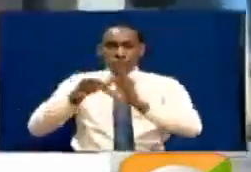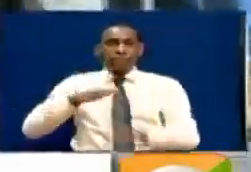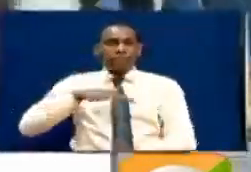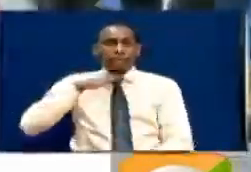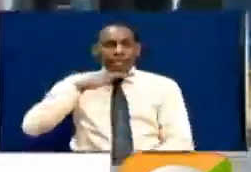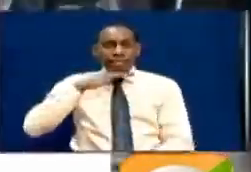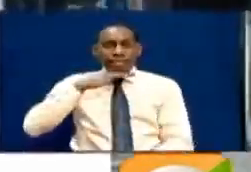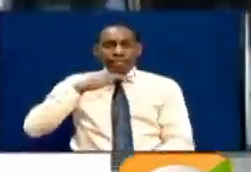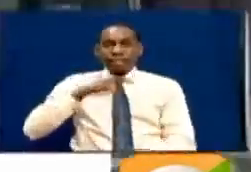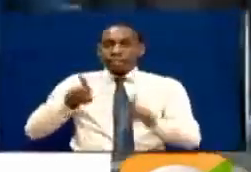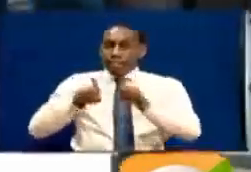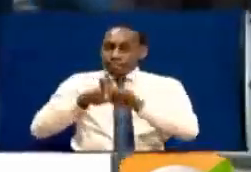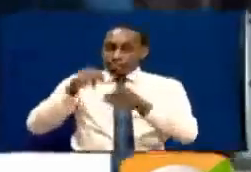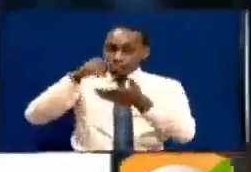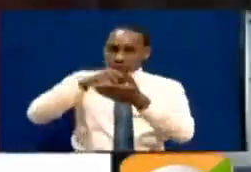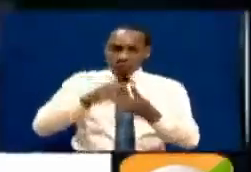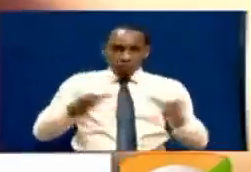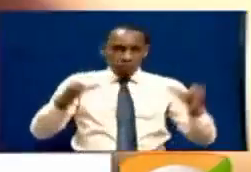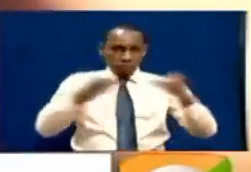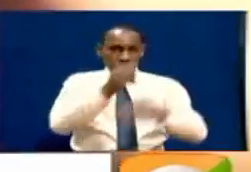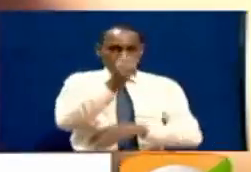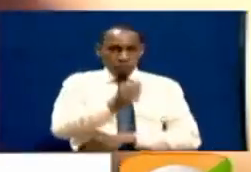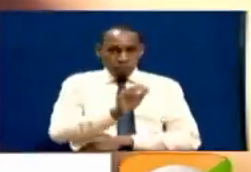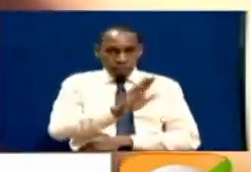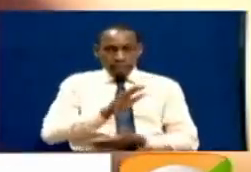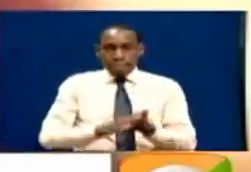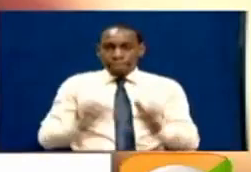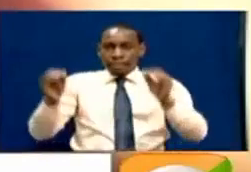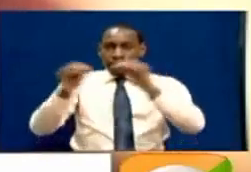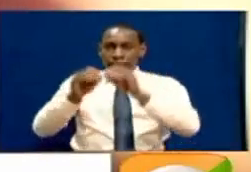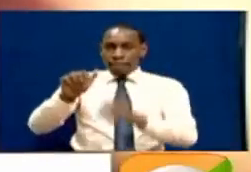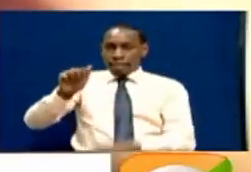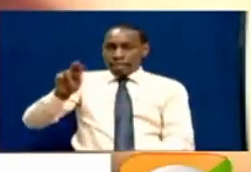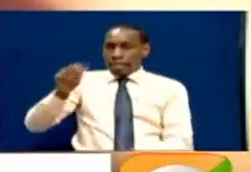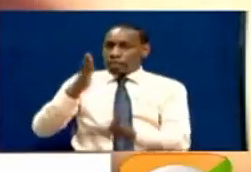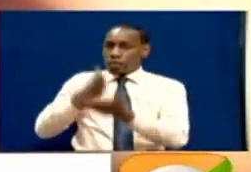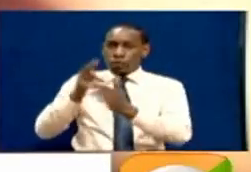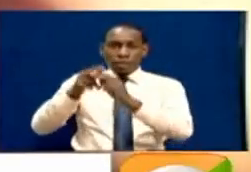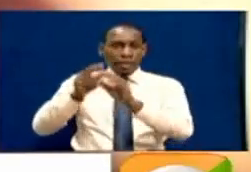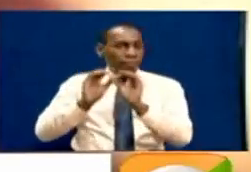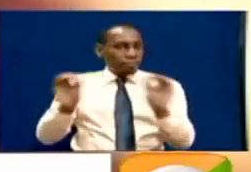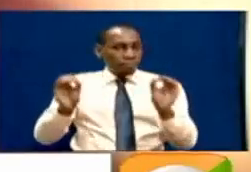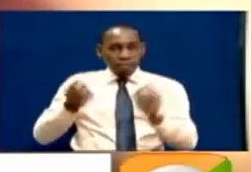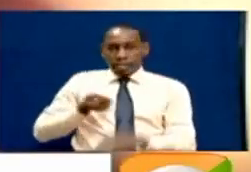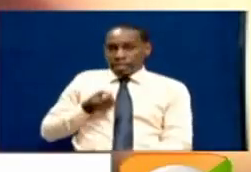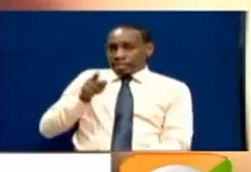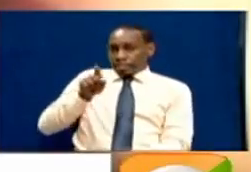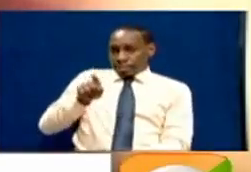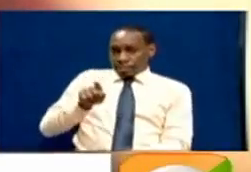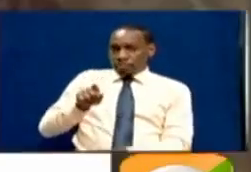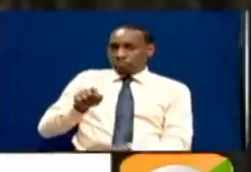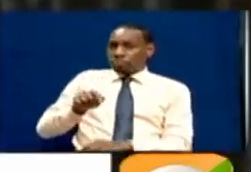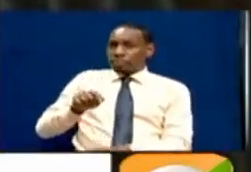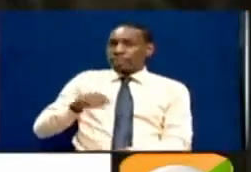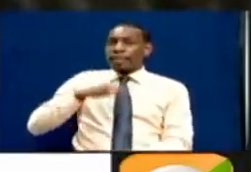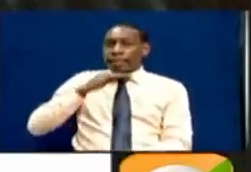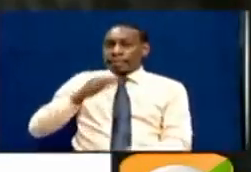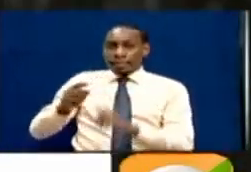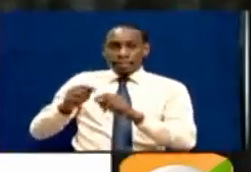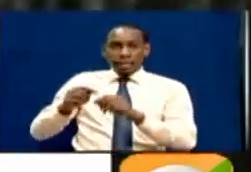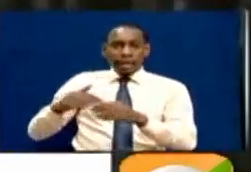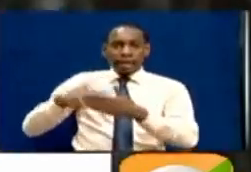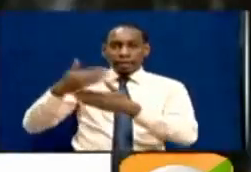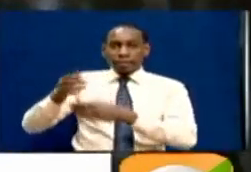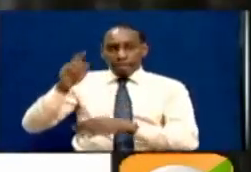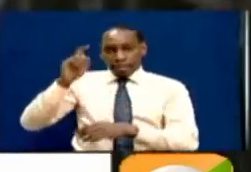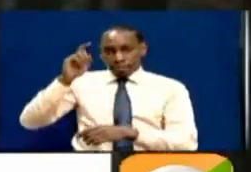are still lacking among this age group. We meet Anne, not her real name. She almost lost her life after realizing